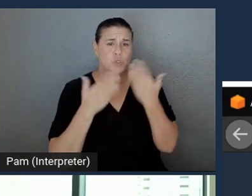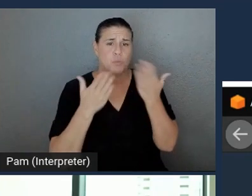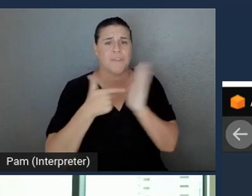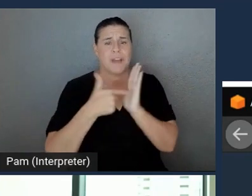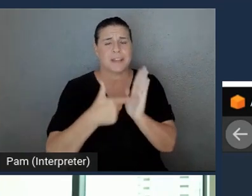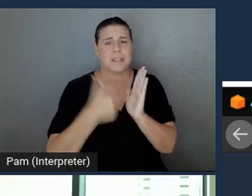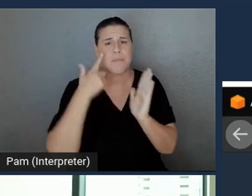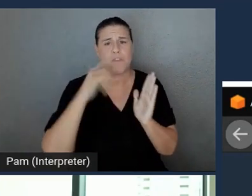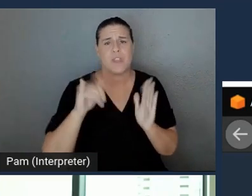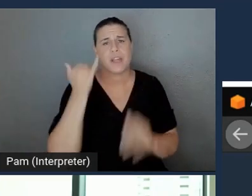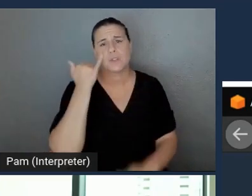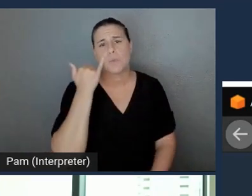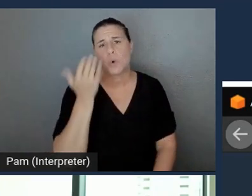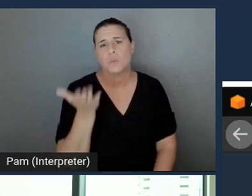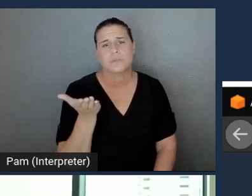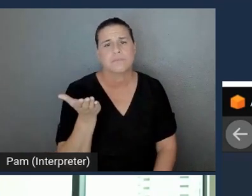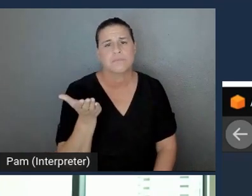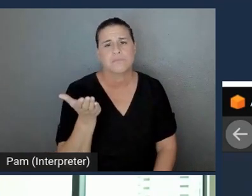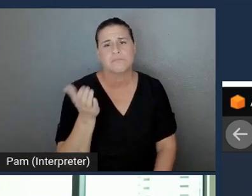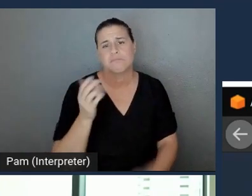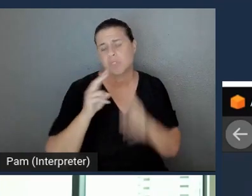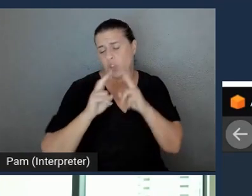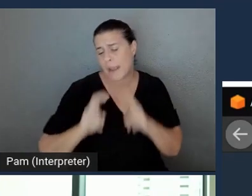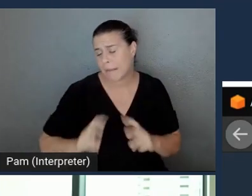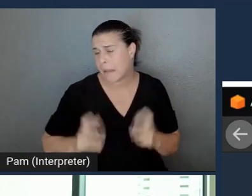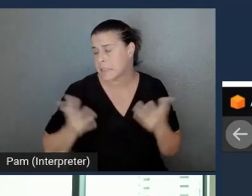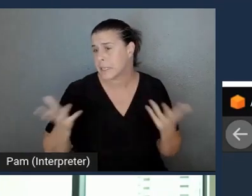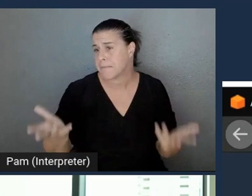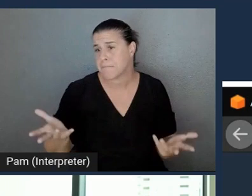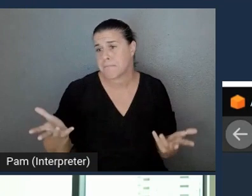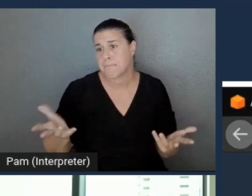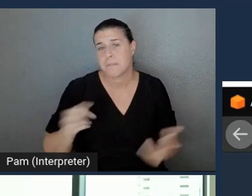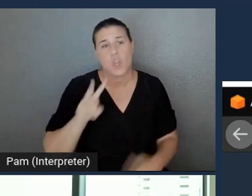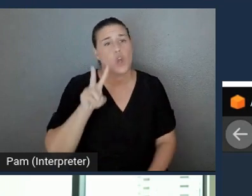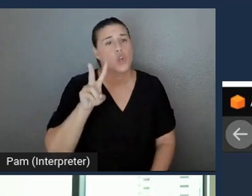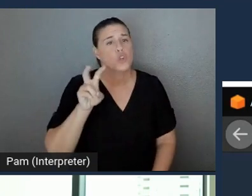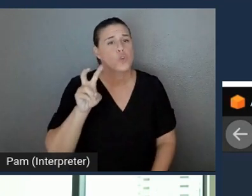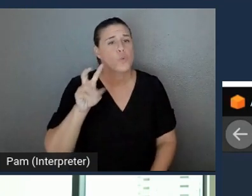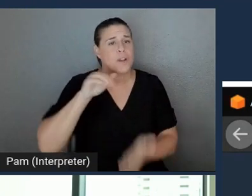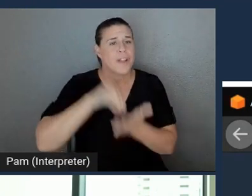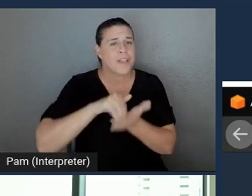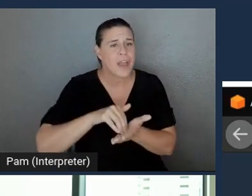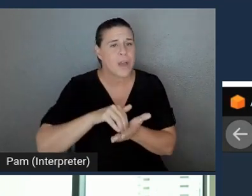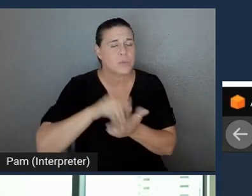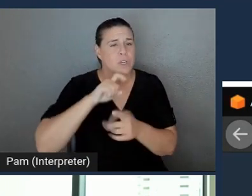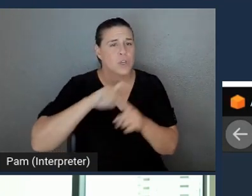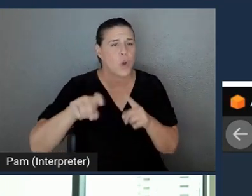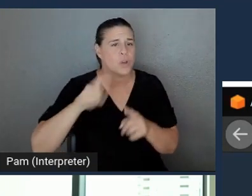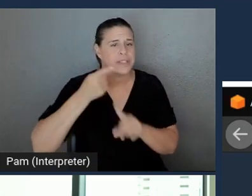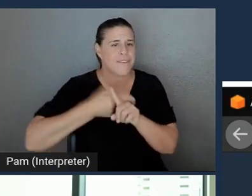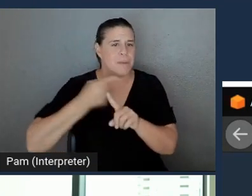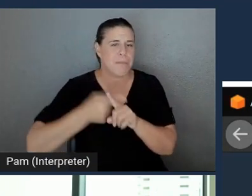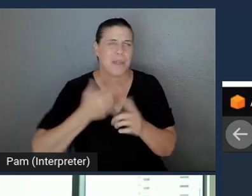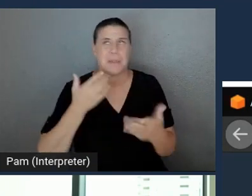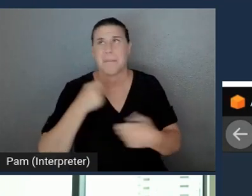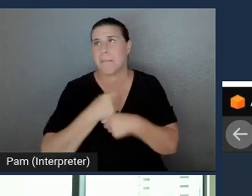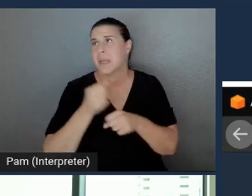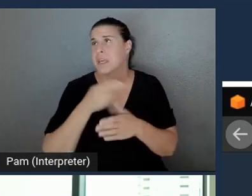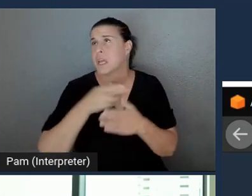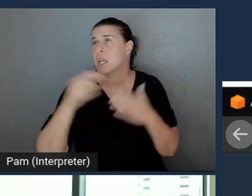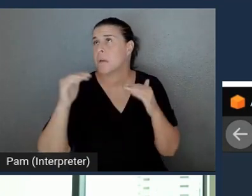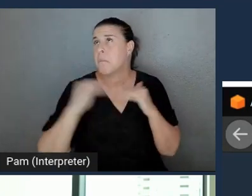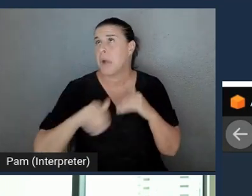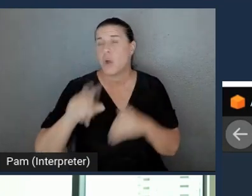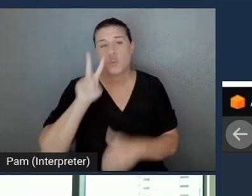right? Let's say you were analyzing 200,000 calls per month, right? Which roughly equates to 2